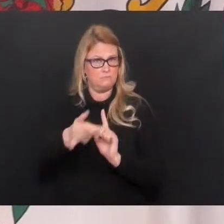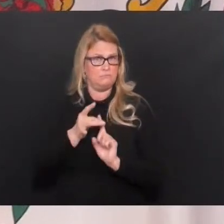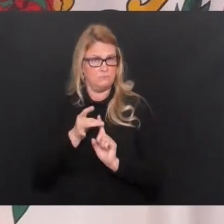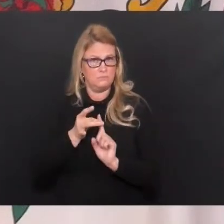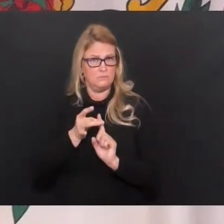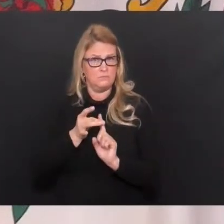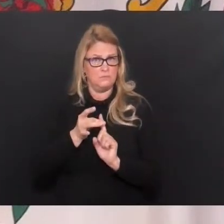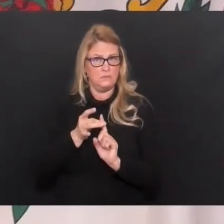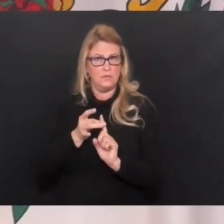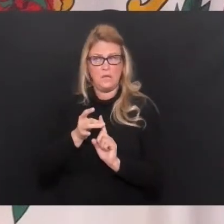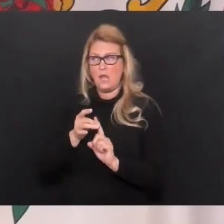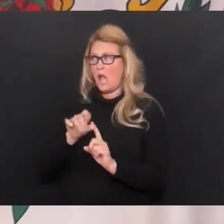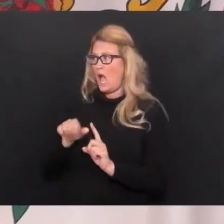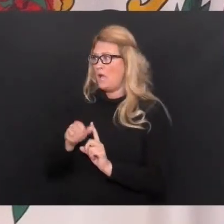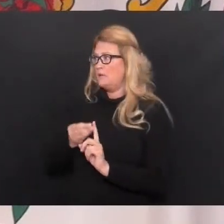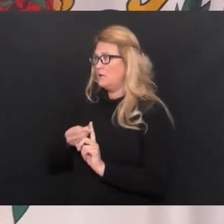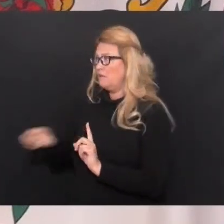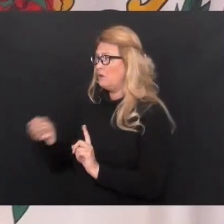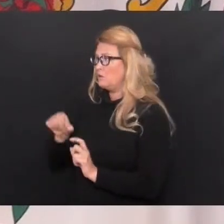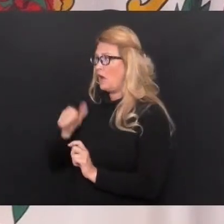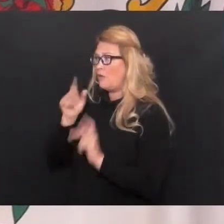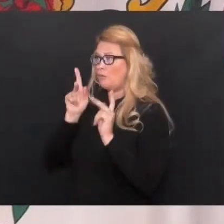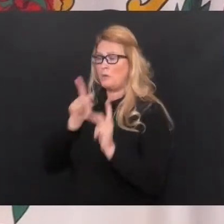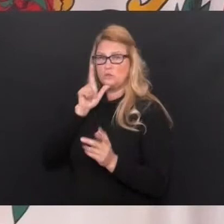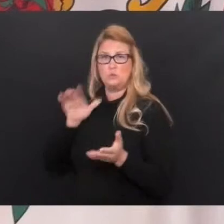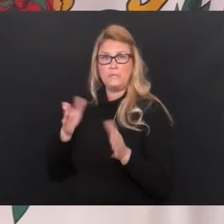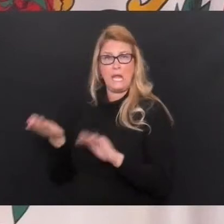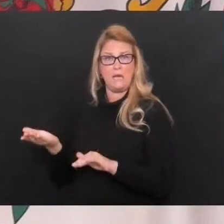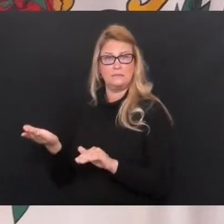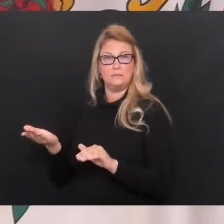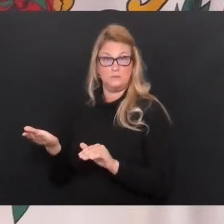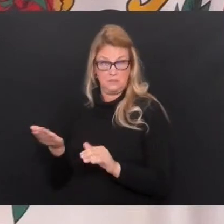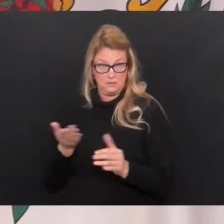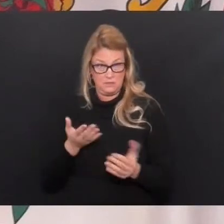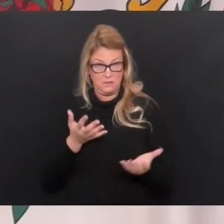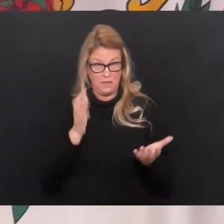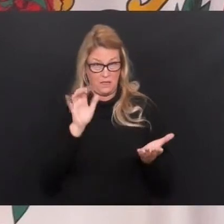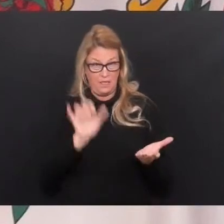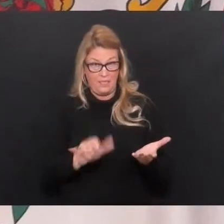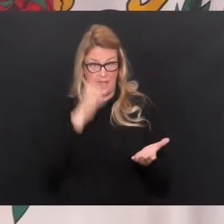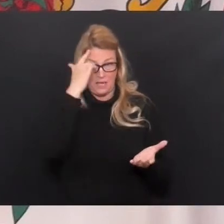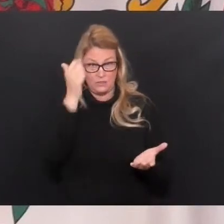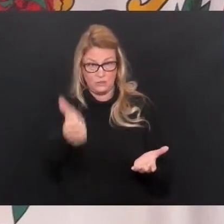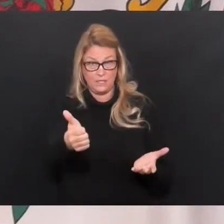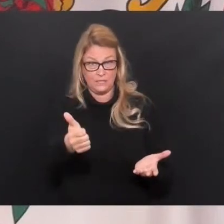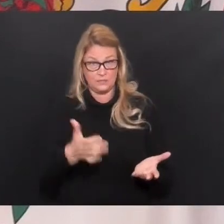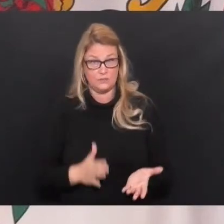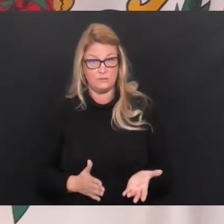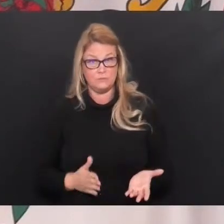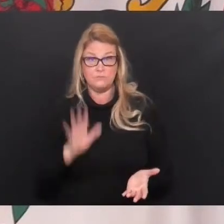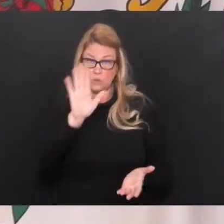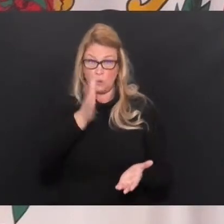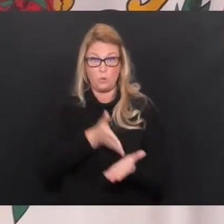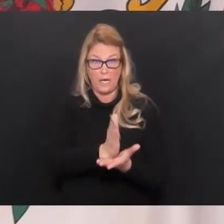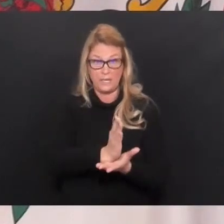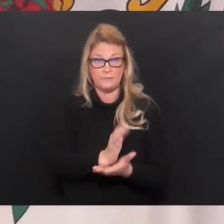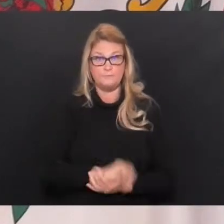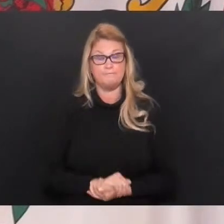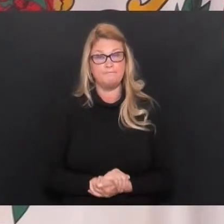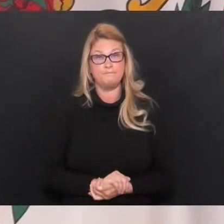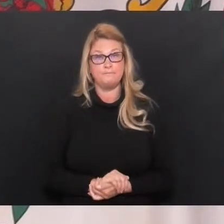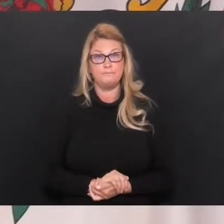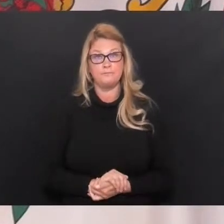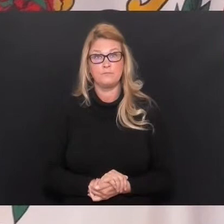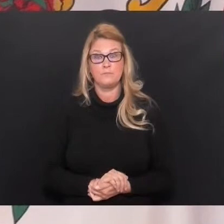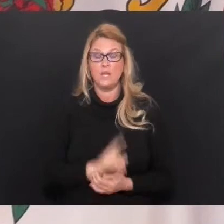them dying, if you want to do that, well, I guess that's your right.